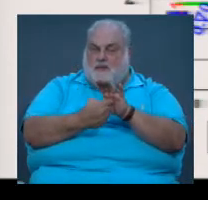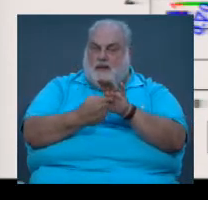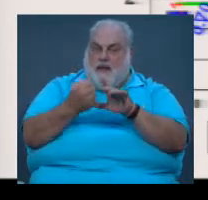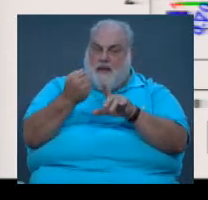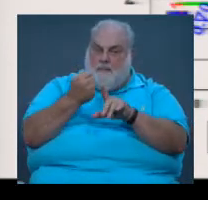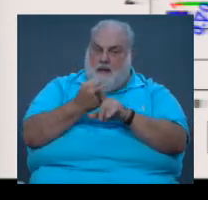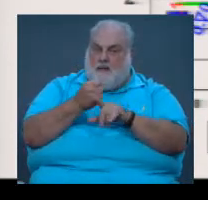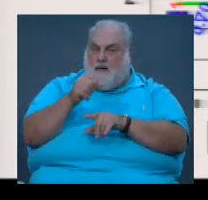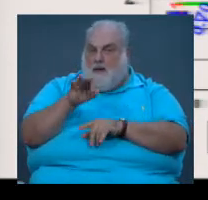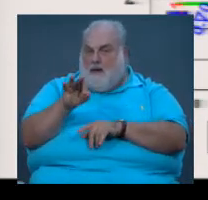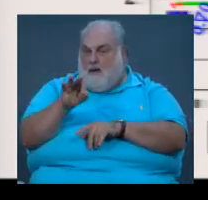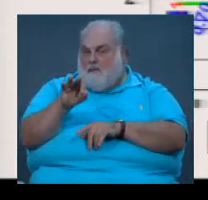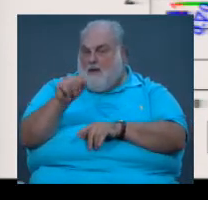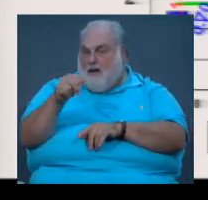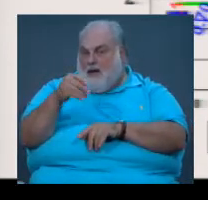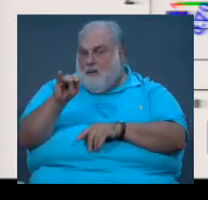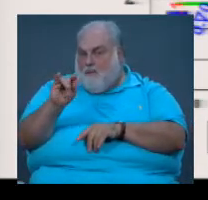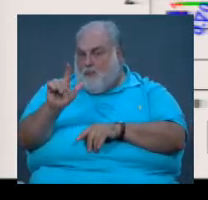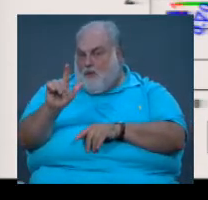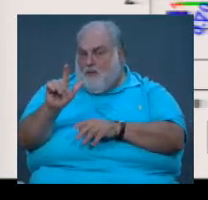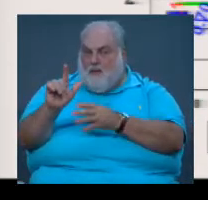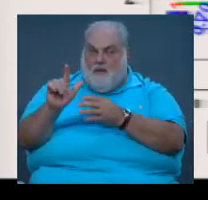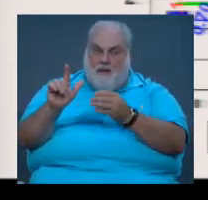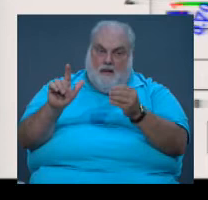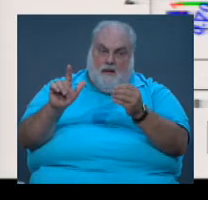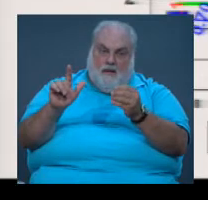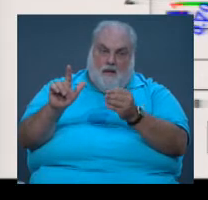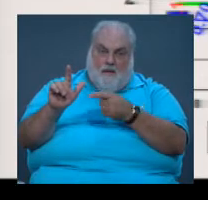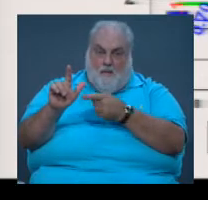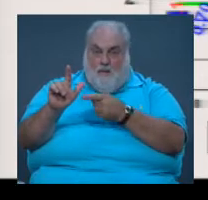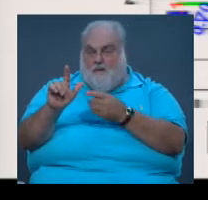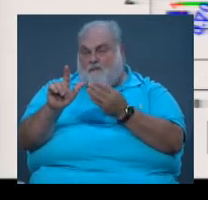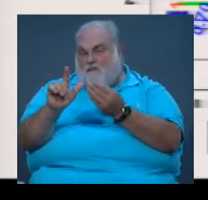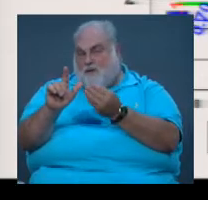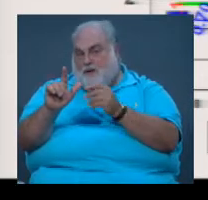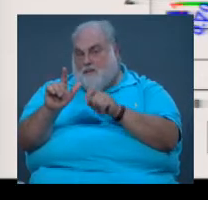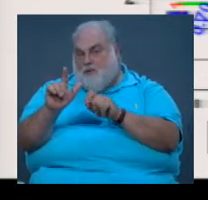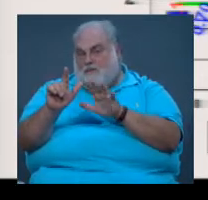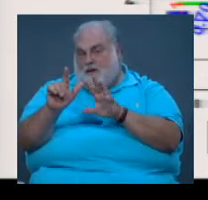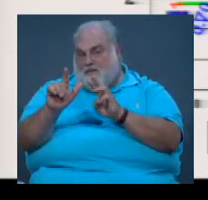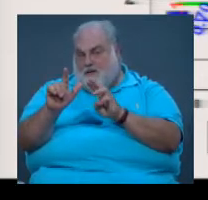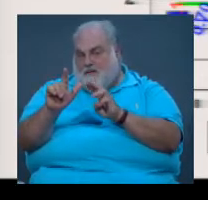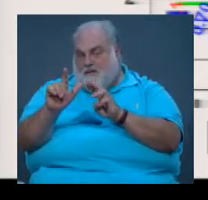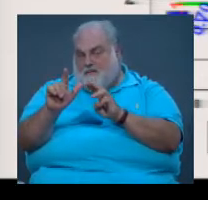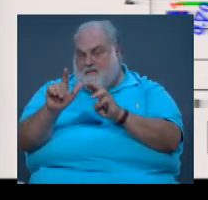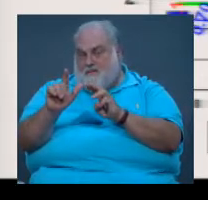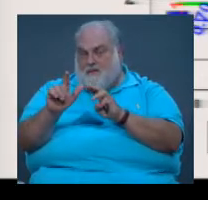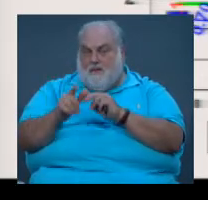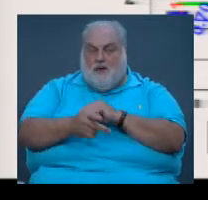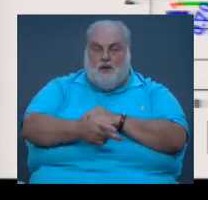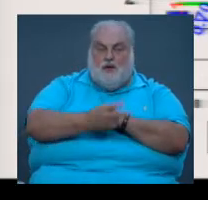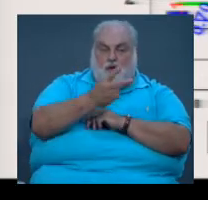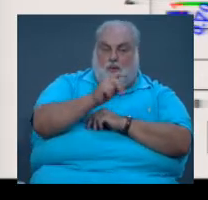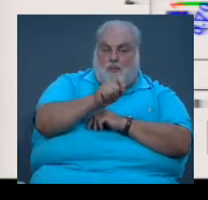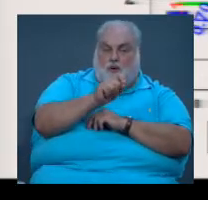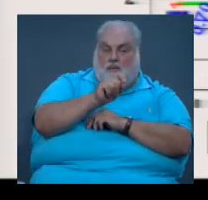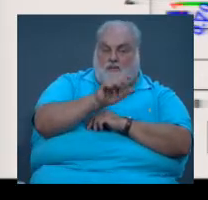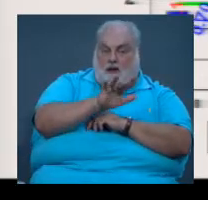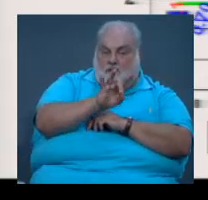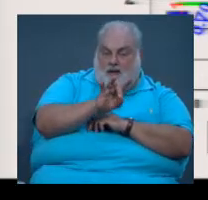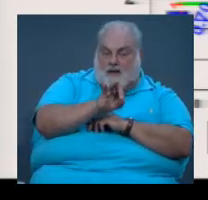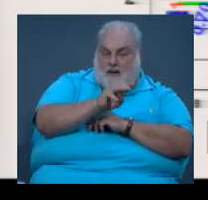of the April result was 14.56%, with 2.58% in May